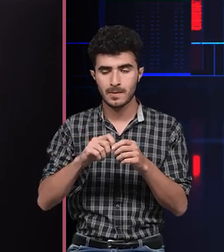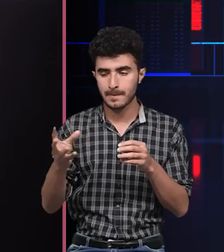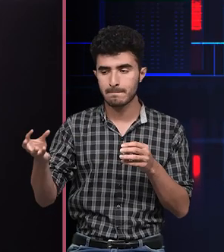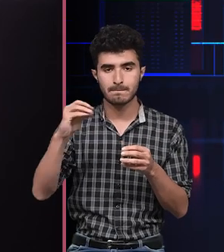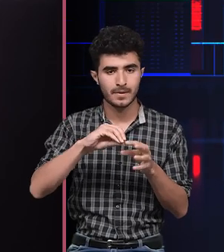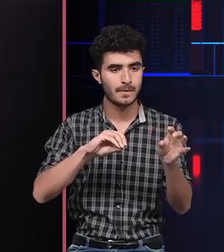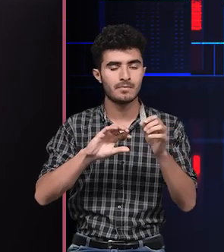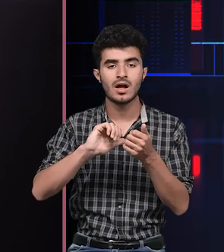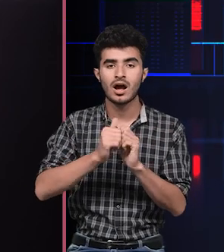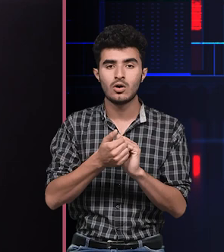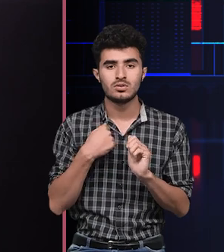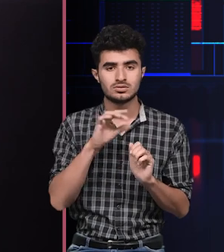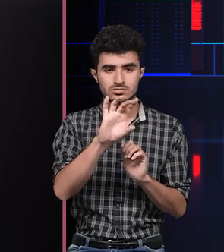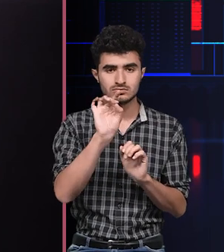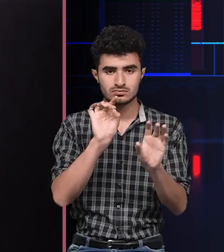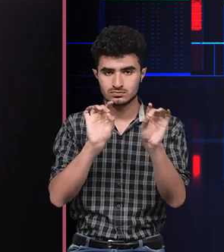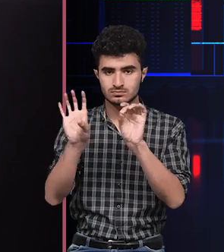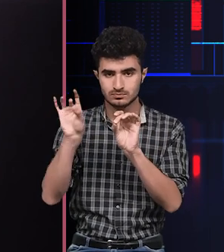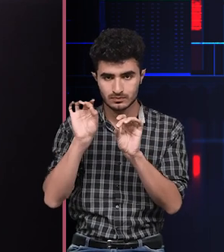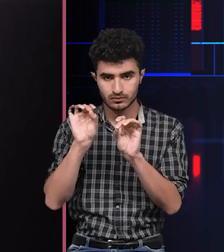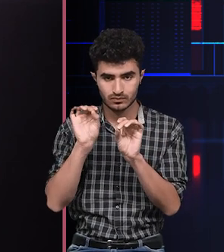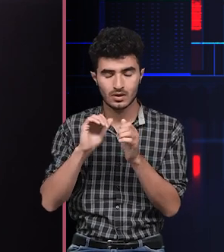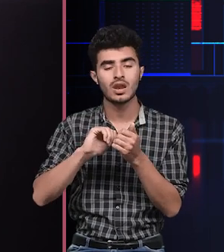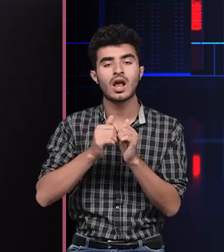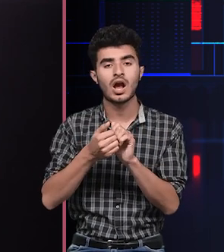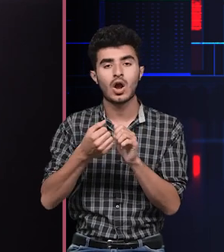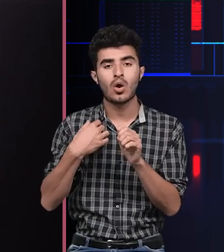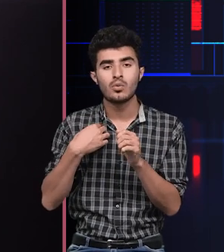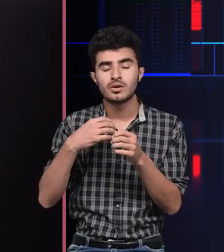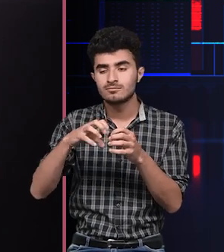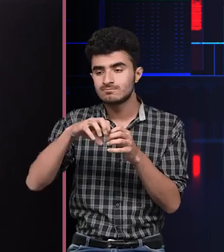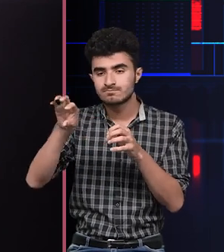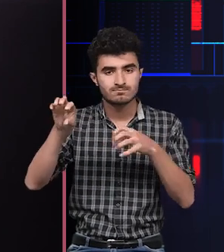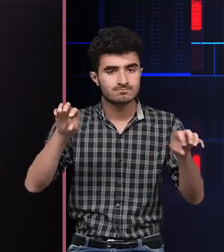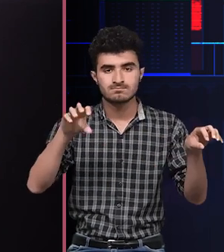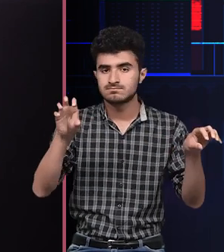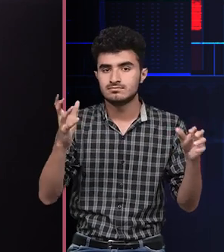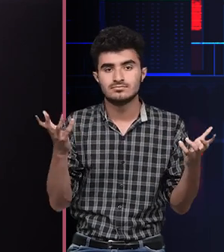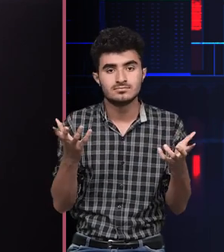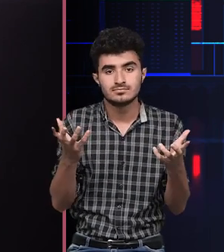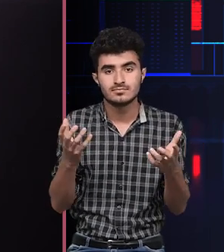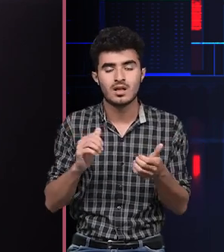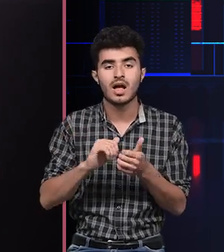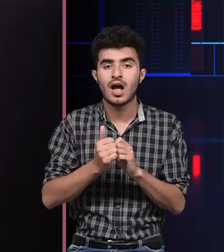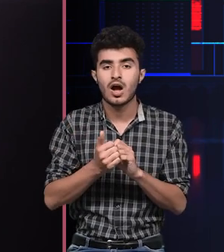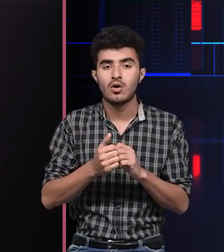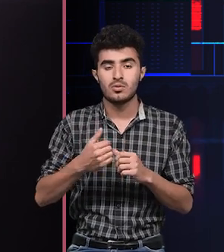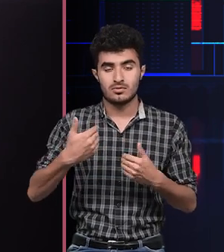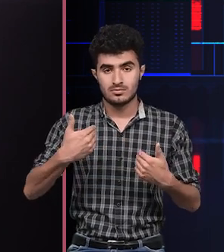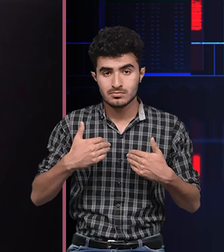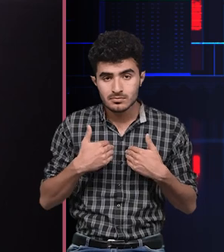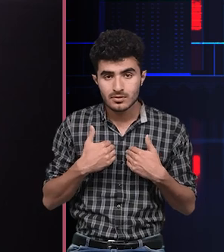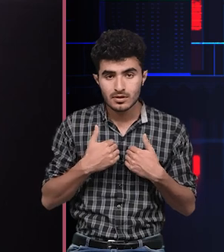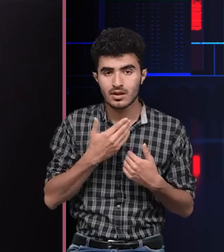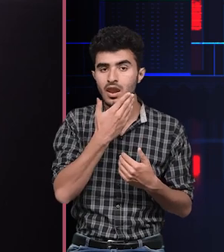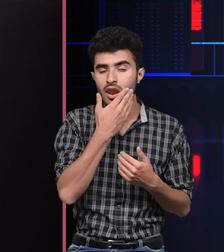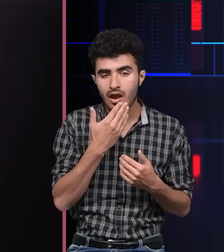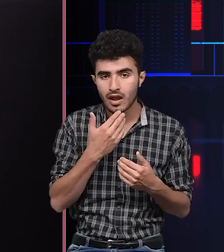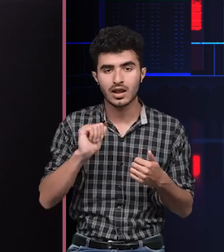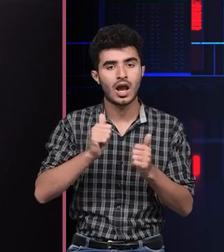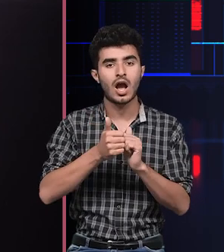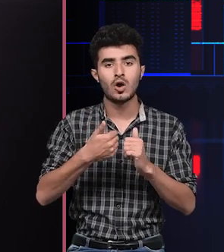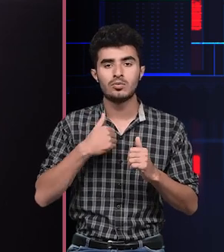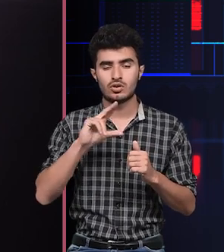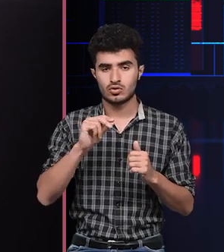choose to put things together, how we choose to even take them apart, how we choose and what we choose to do